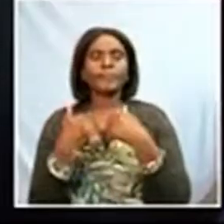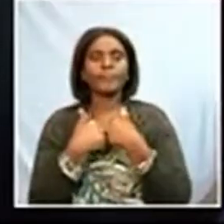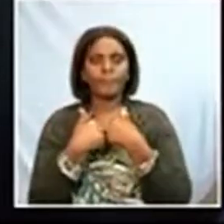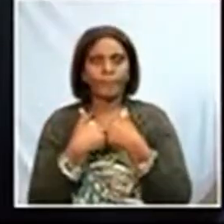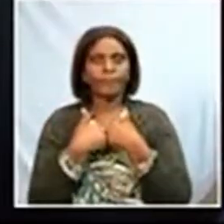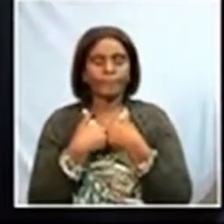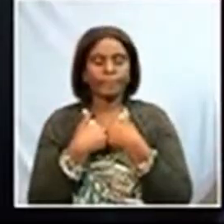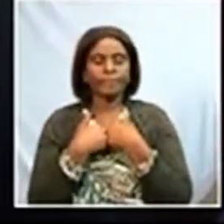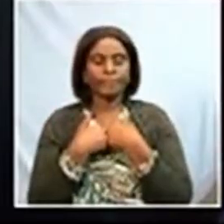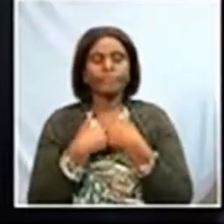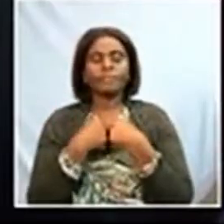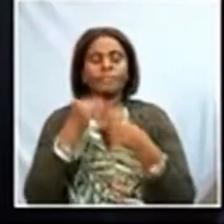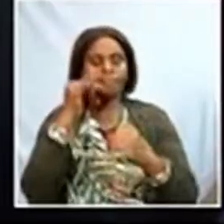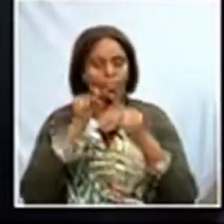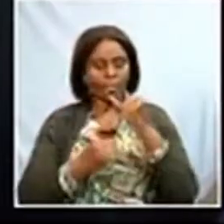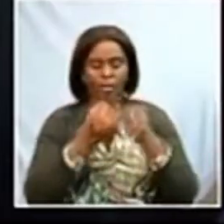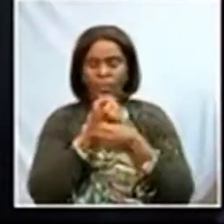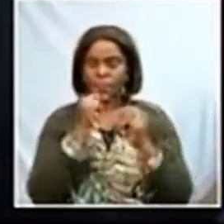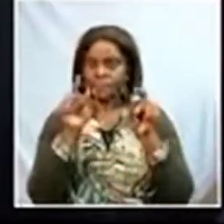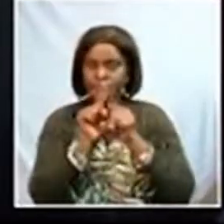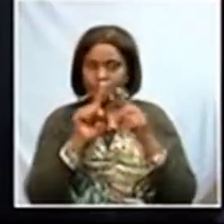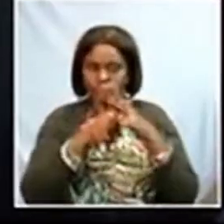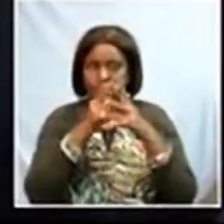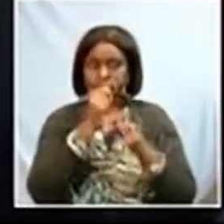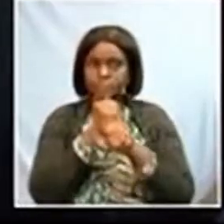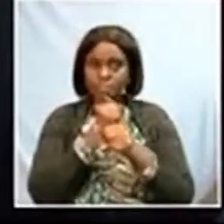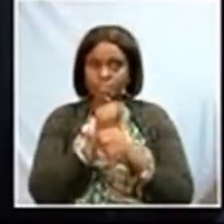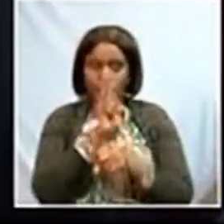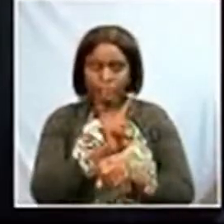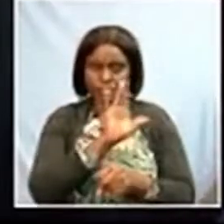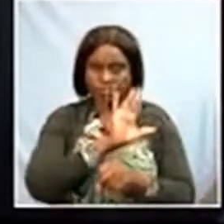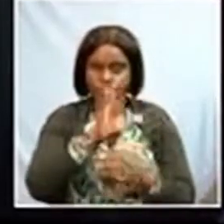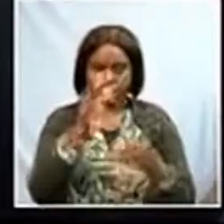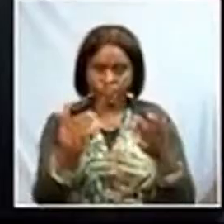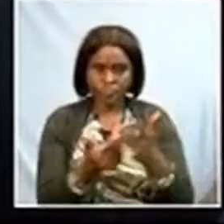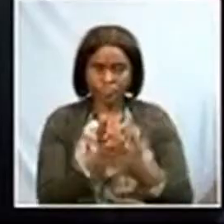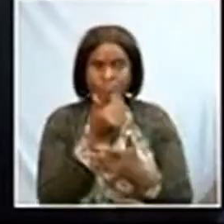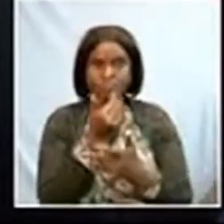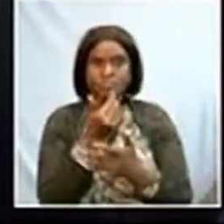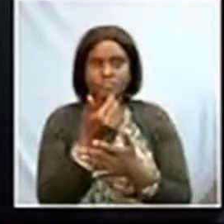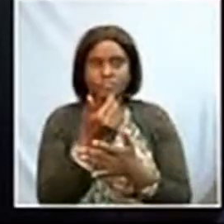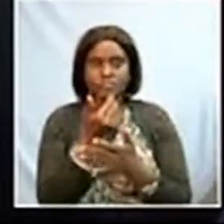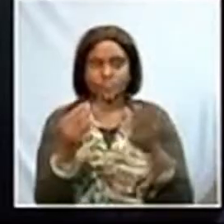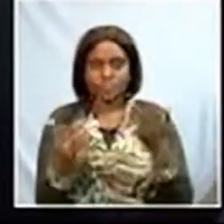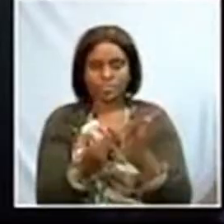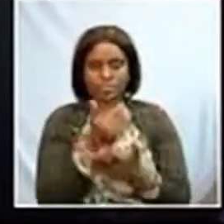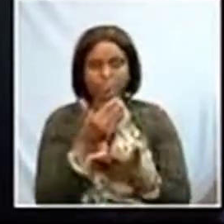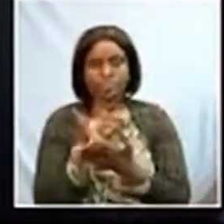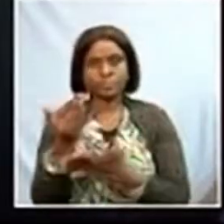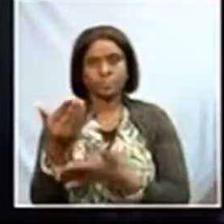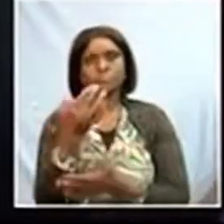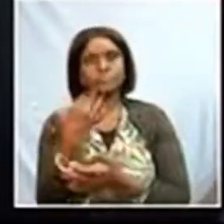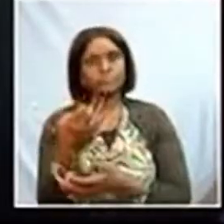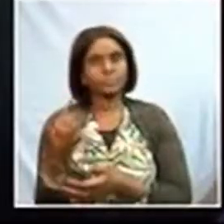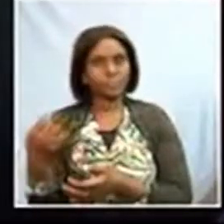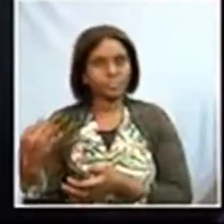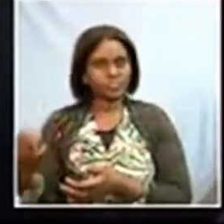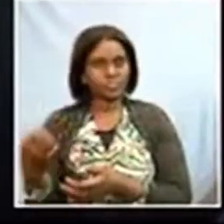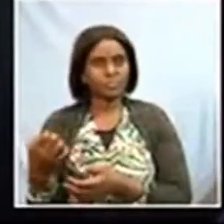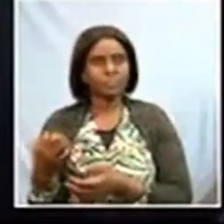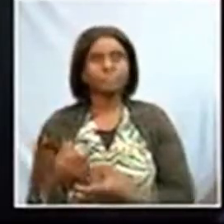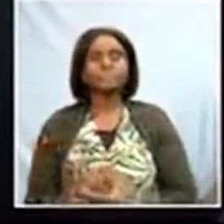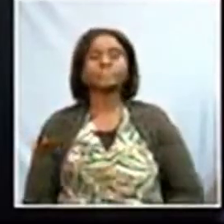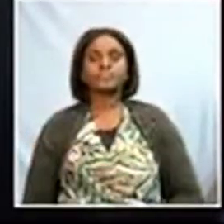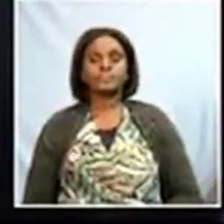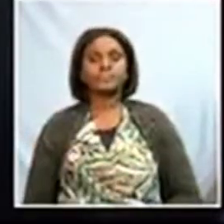they been drilled and are they operational using your newly acquired equipment? Thank you.